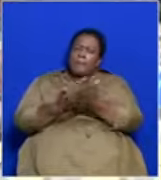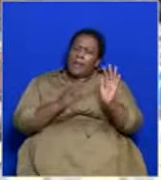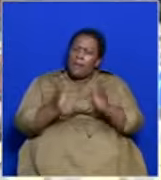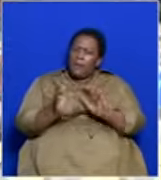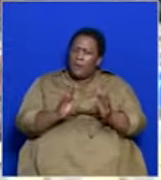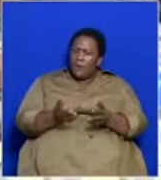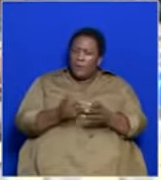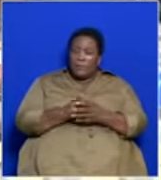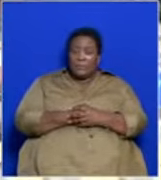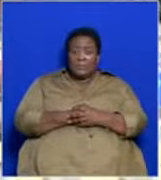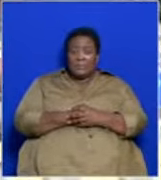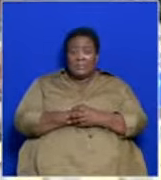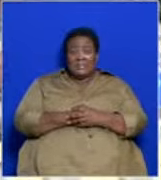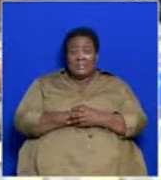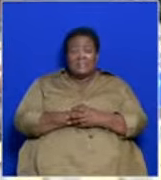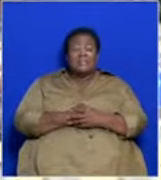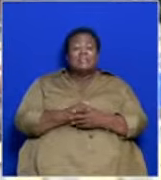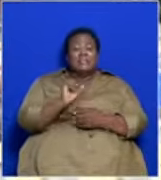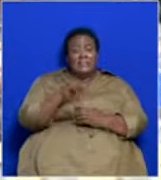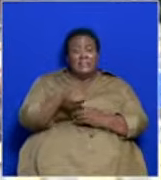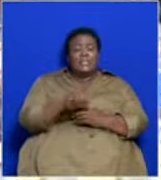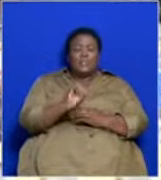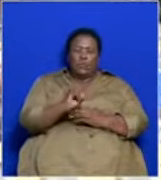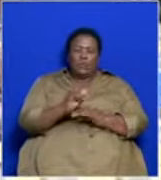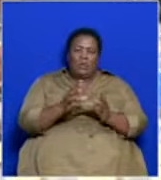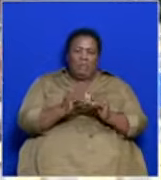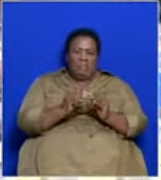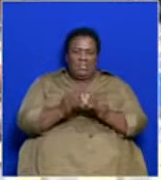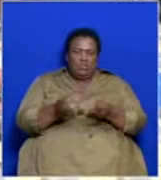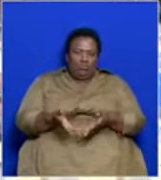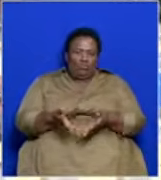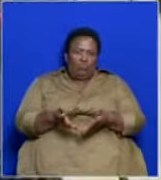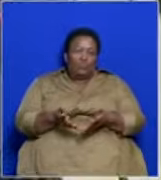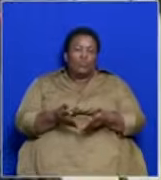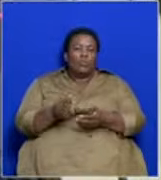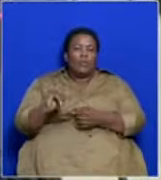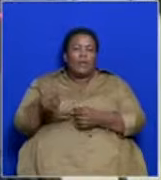Yes, there is such meetings where IPID engage with